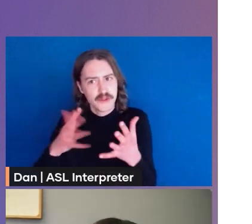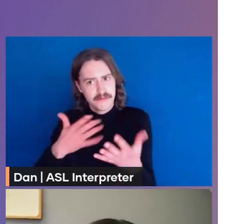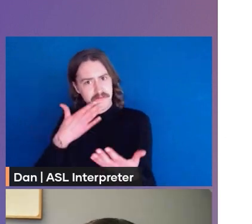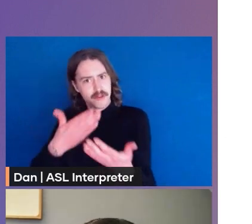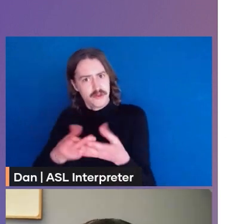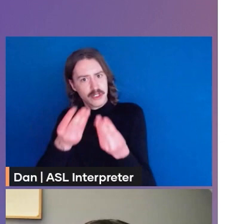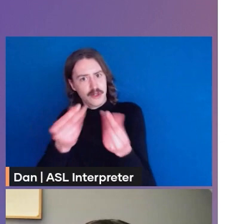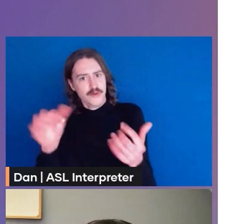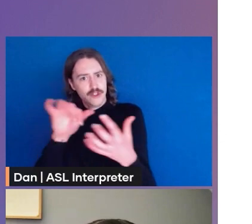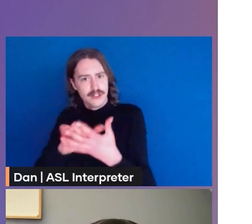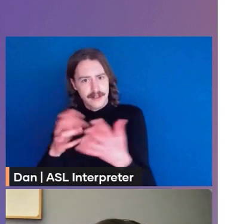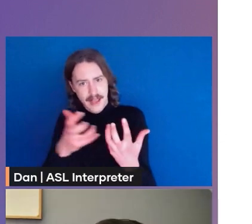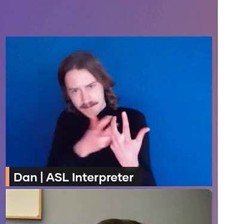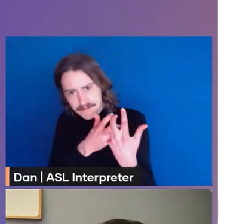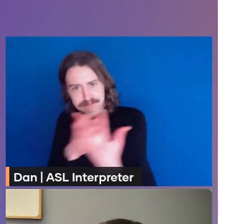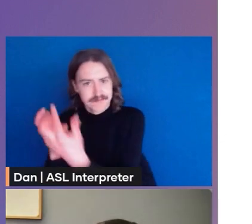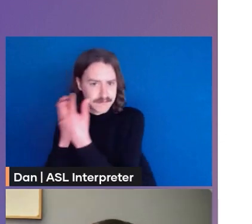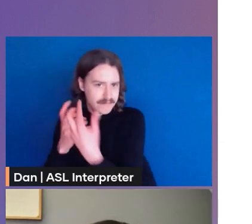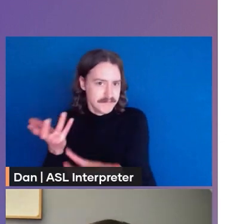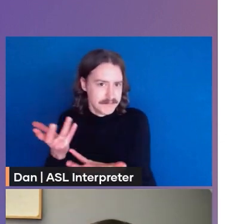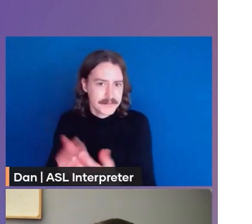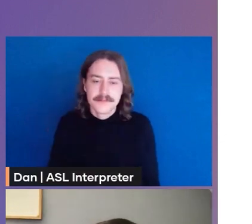time. And